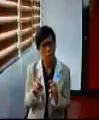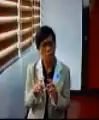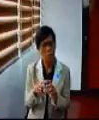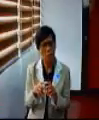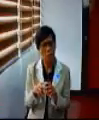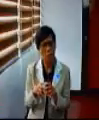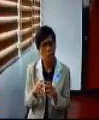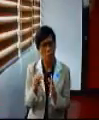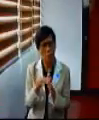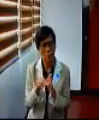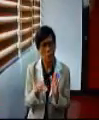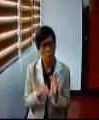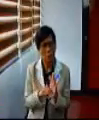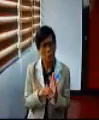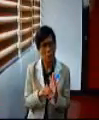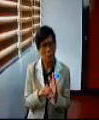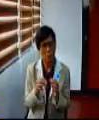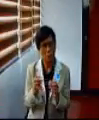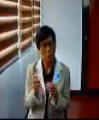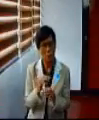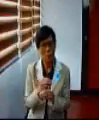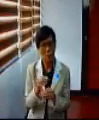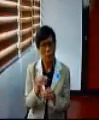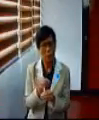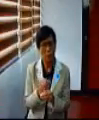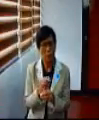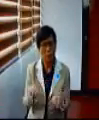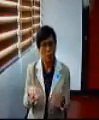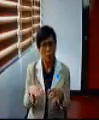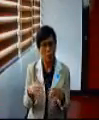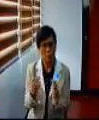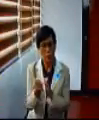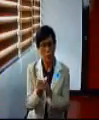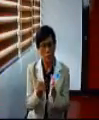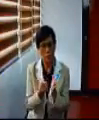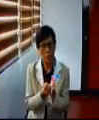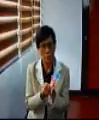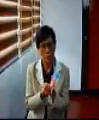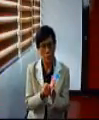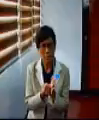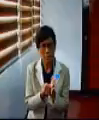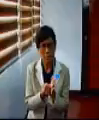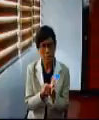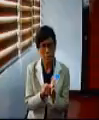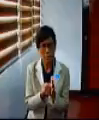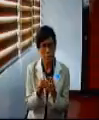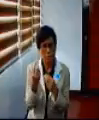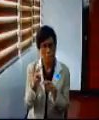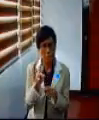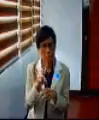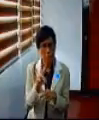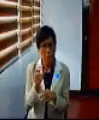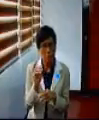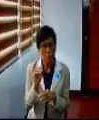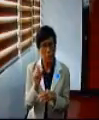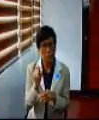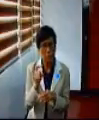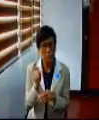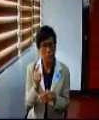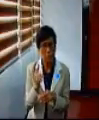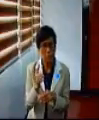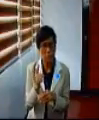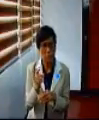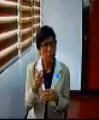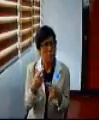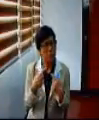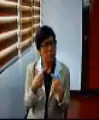of operationalizing these standards. Well, in 2011, he came up with what is